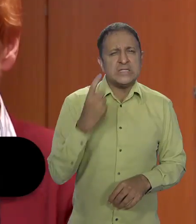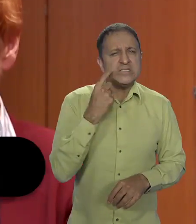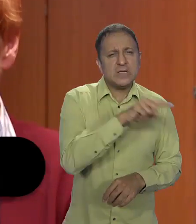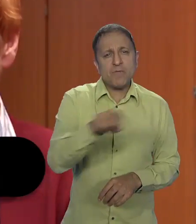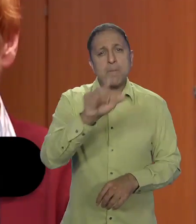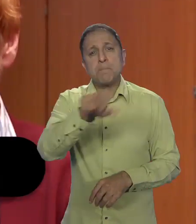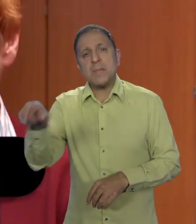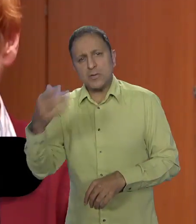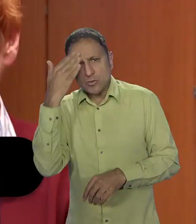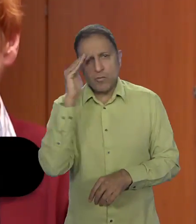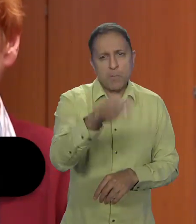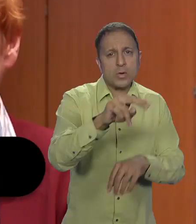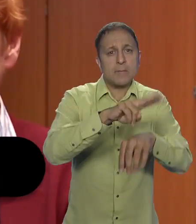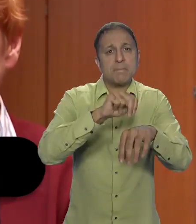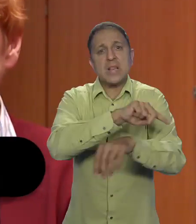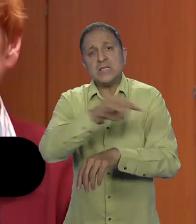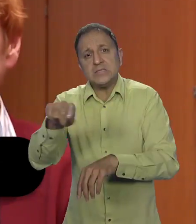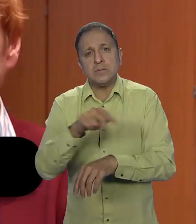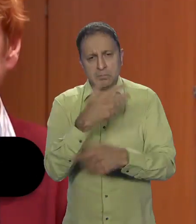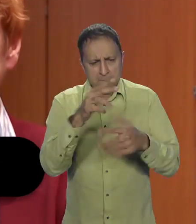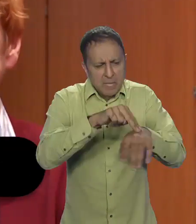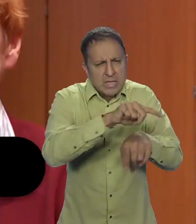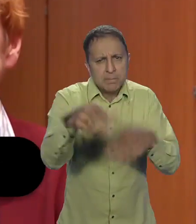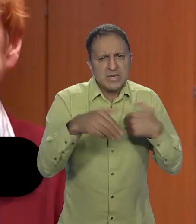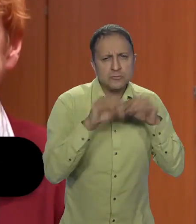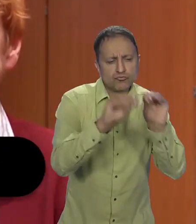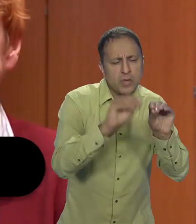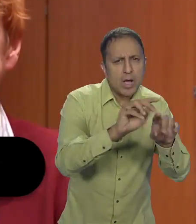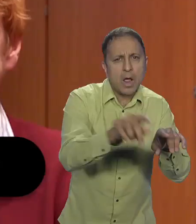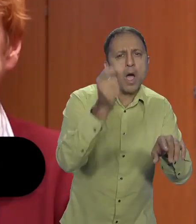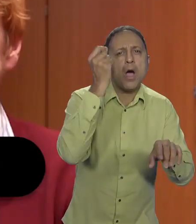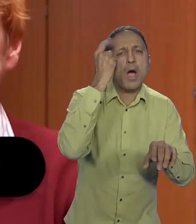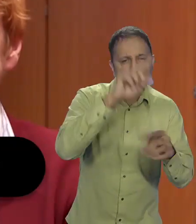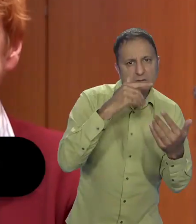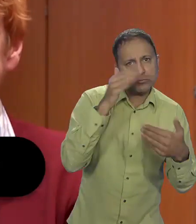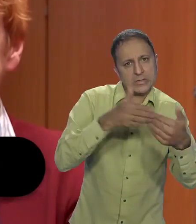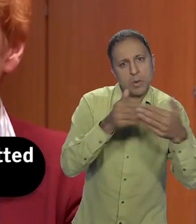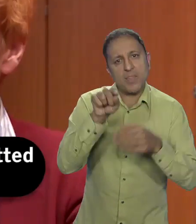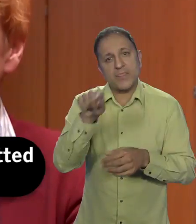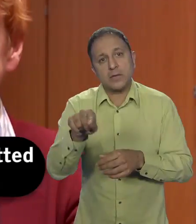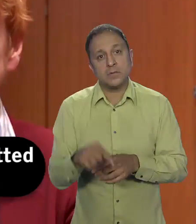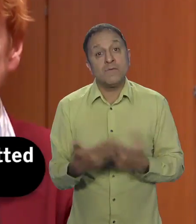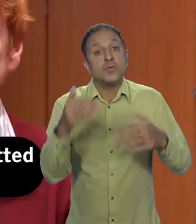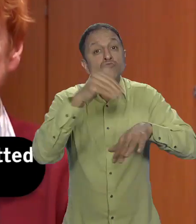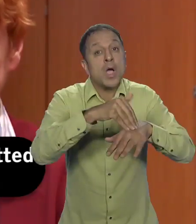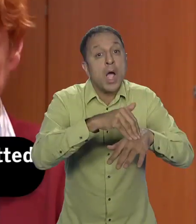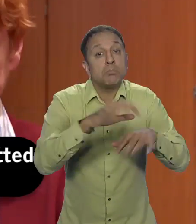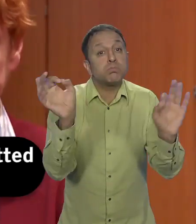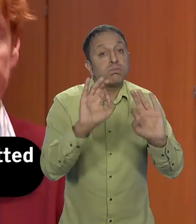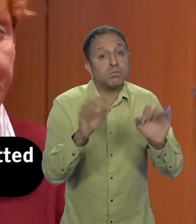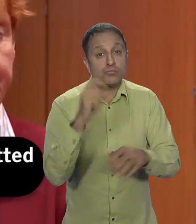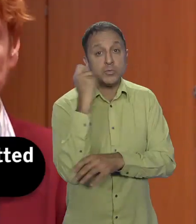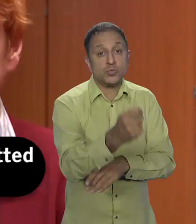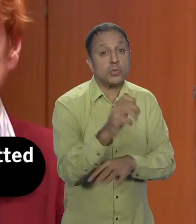make it easier to report incidents to officers who will all have been trained to respond sympathetically. Even if no crime has been